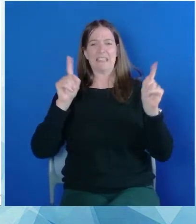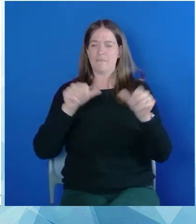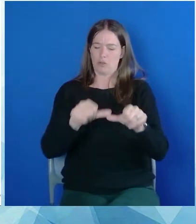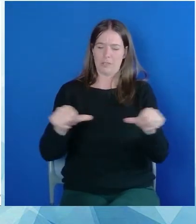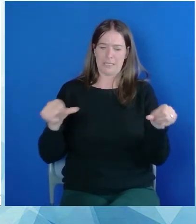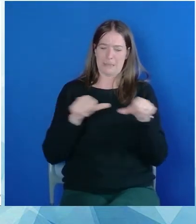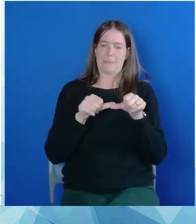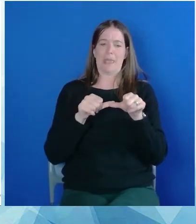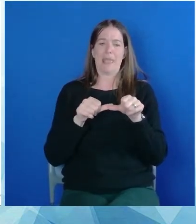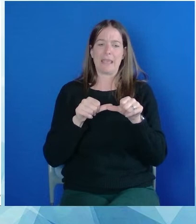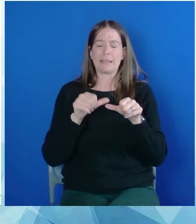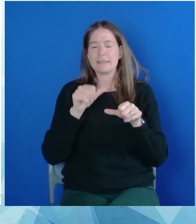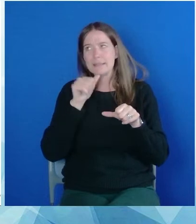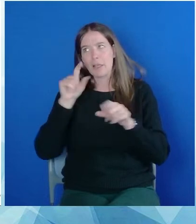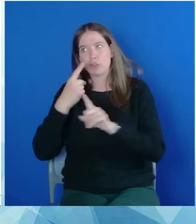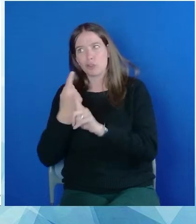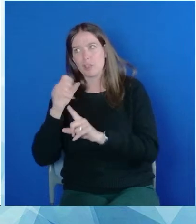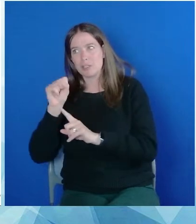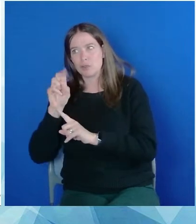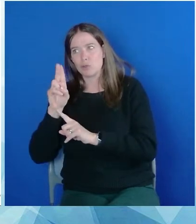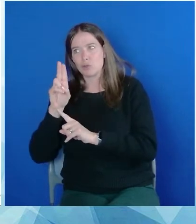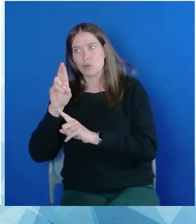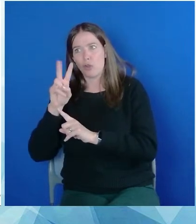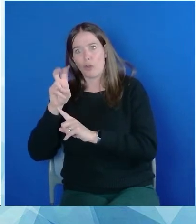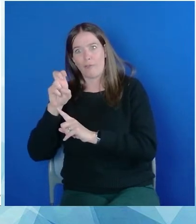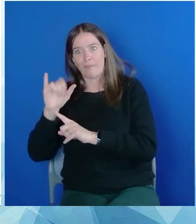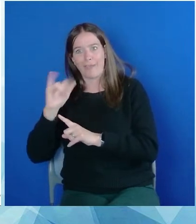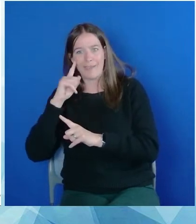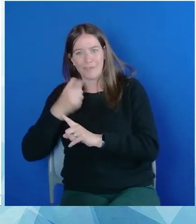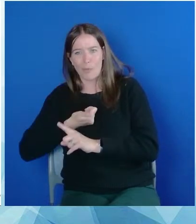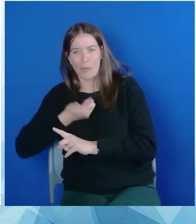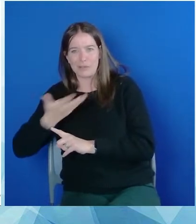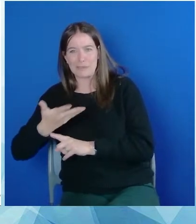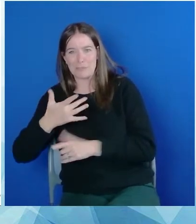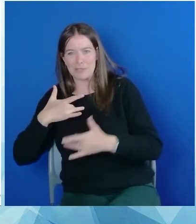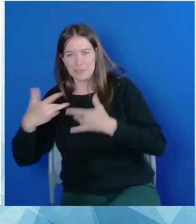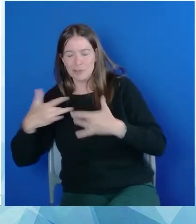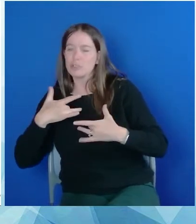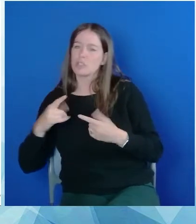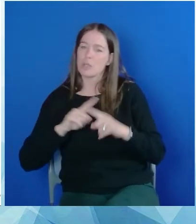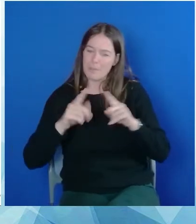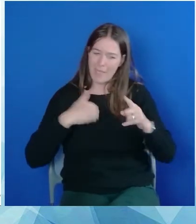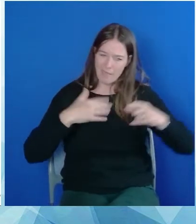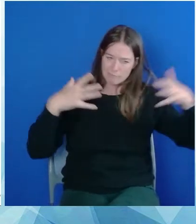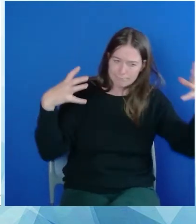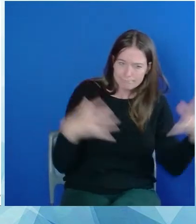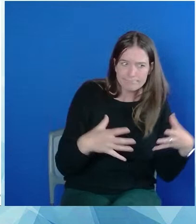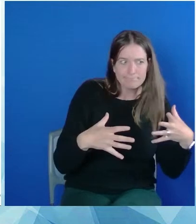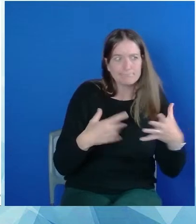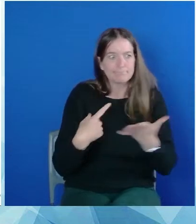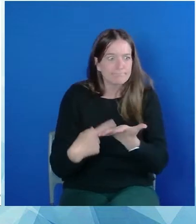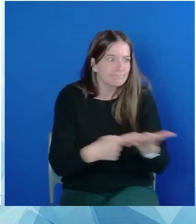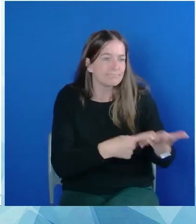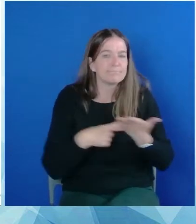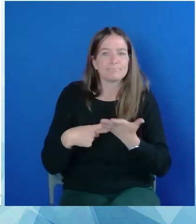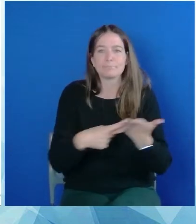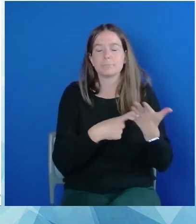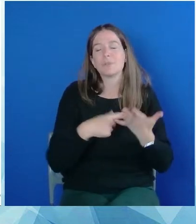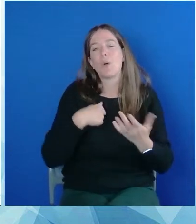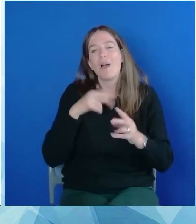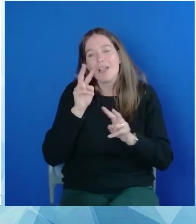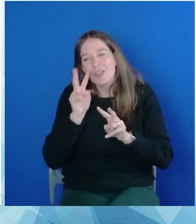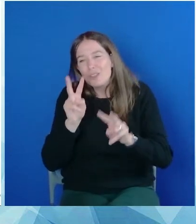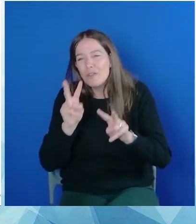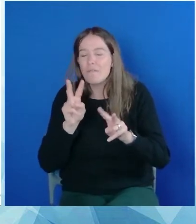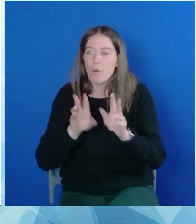concerns. So I look forward to engaging the community around creating a more effective communications at the agency.